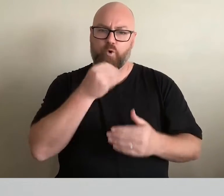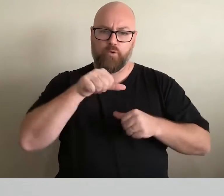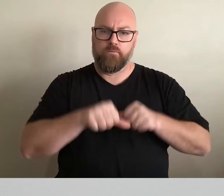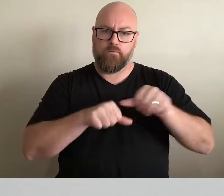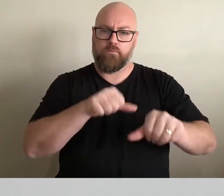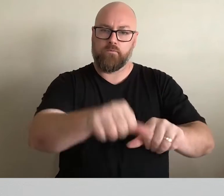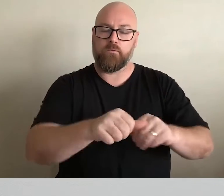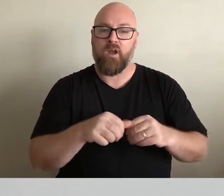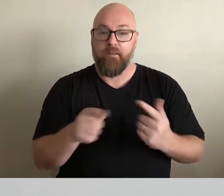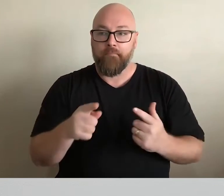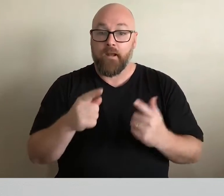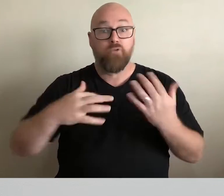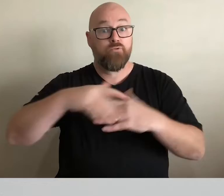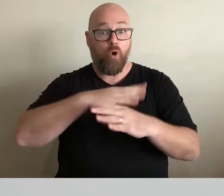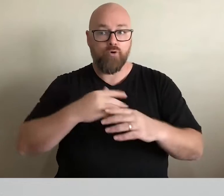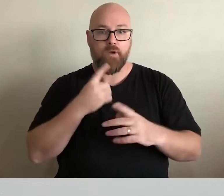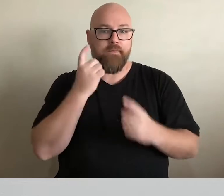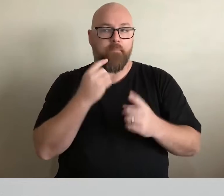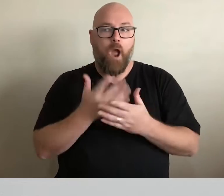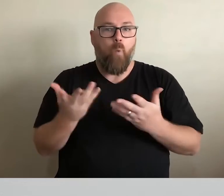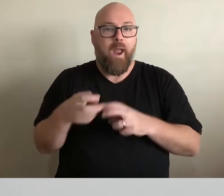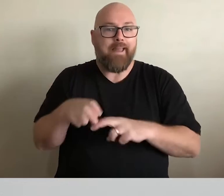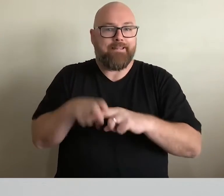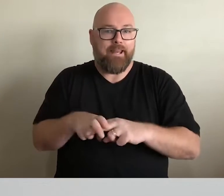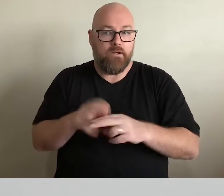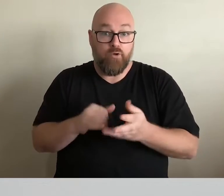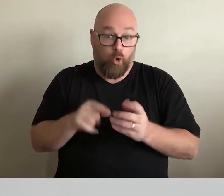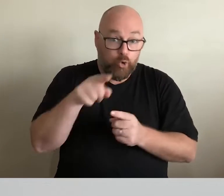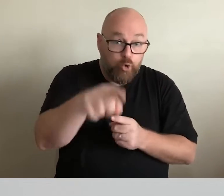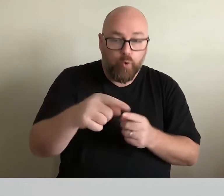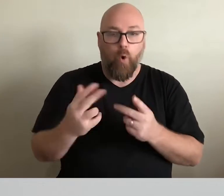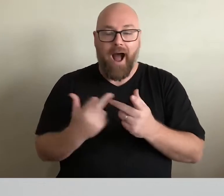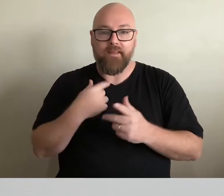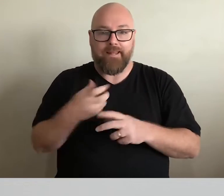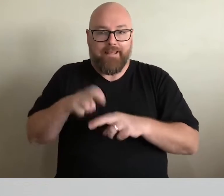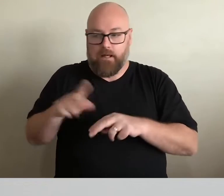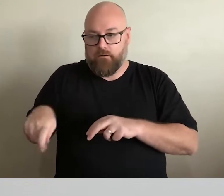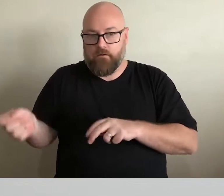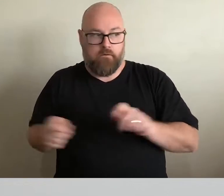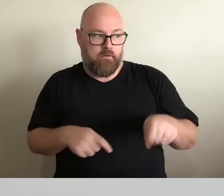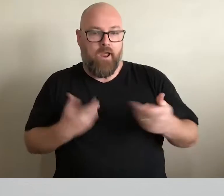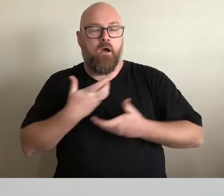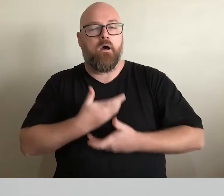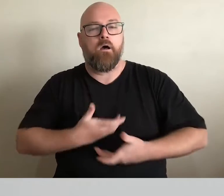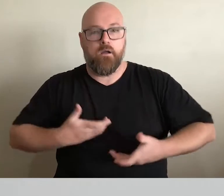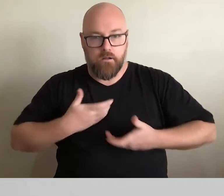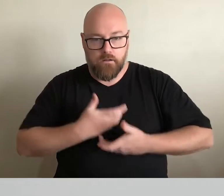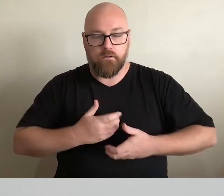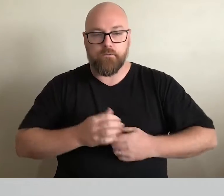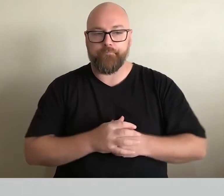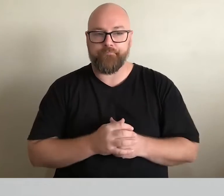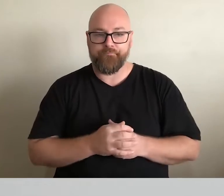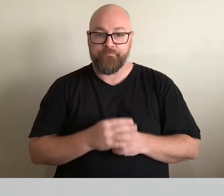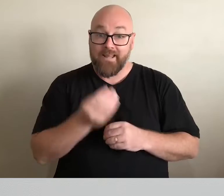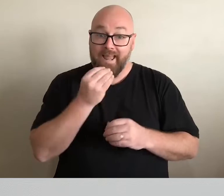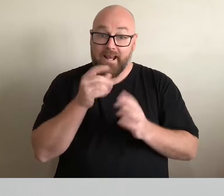social situations considering seating arrangements to allow you or others to sit near people you feel most comfortable with. Eating